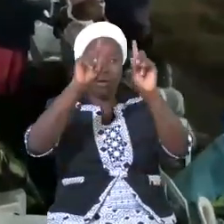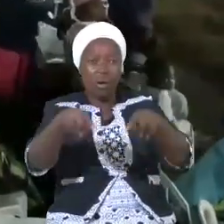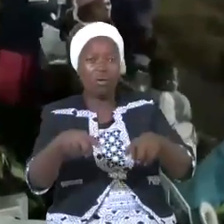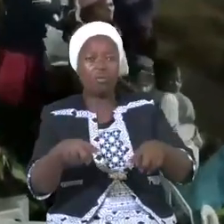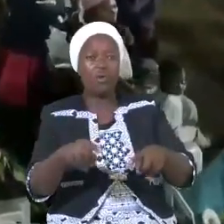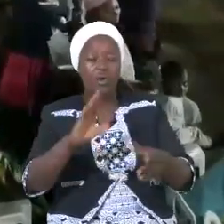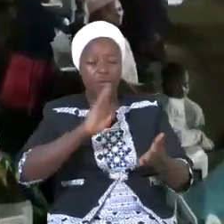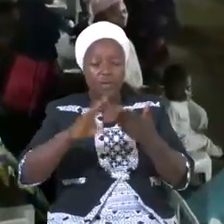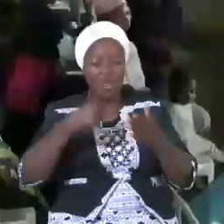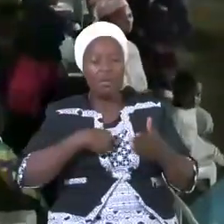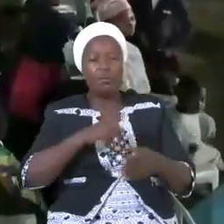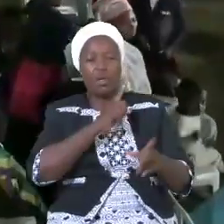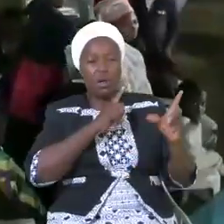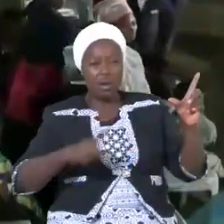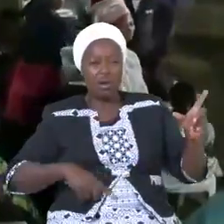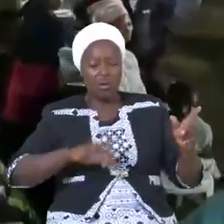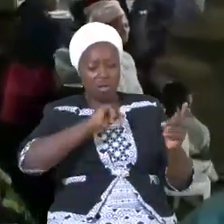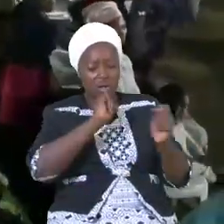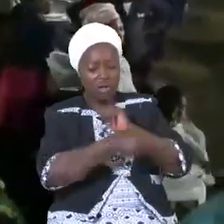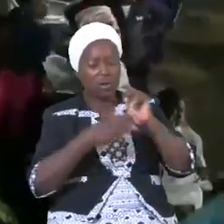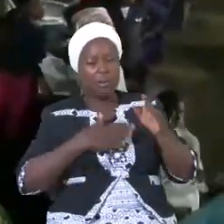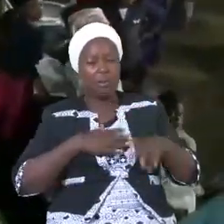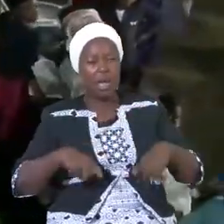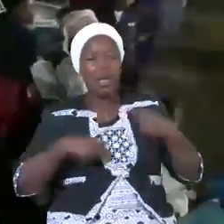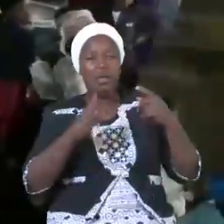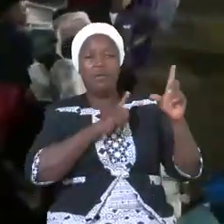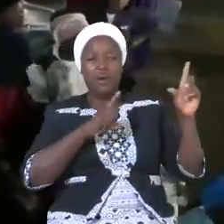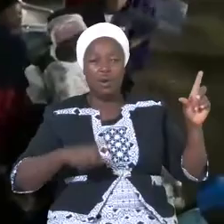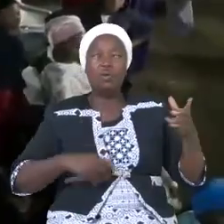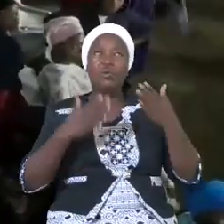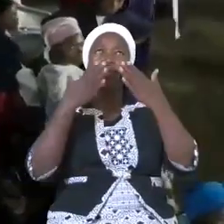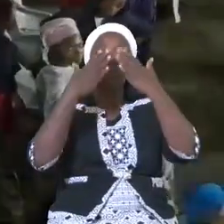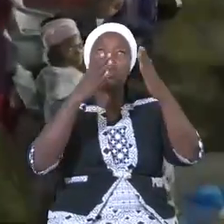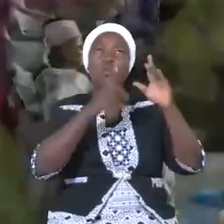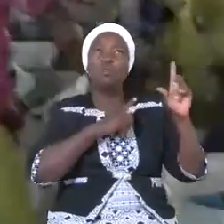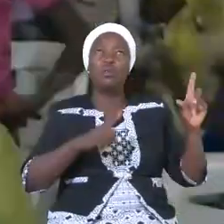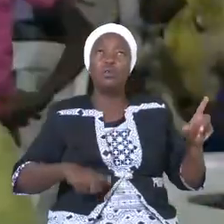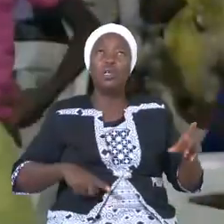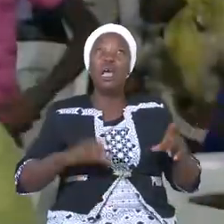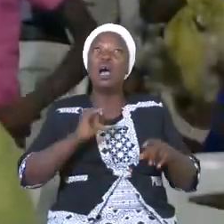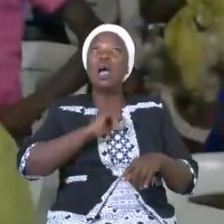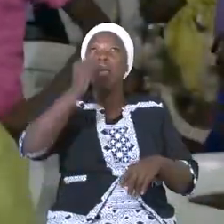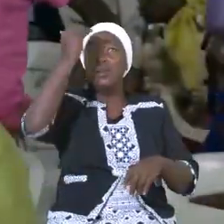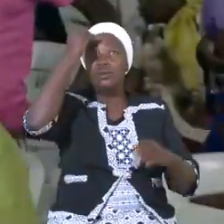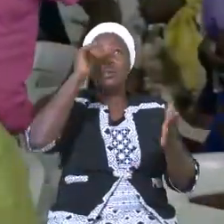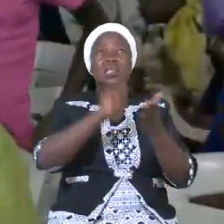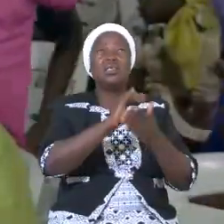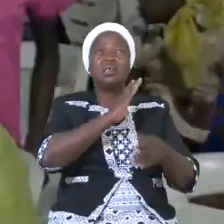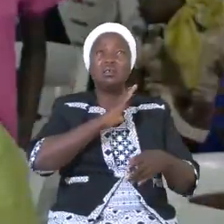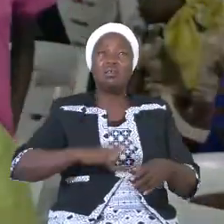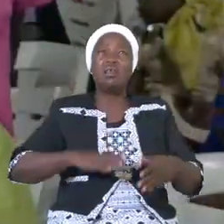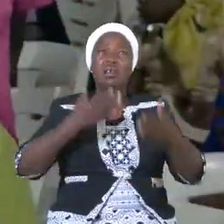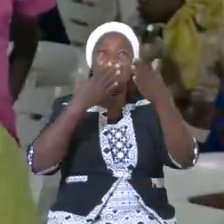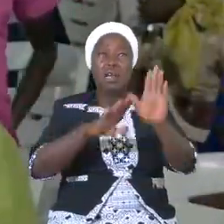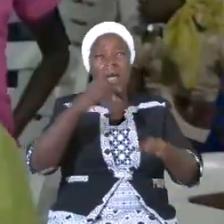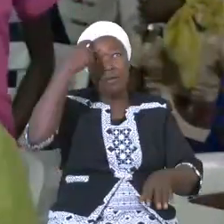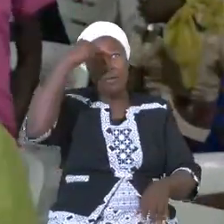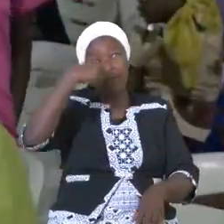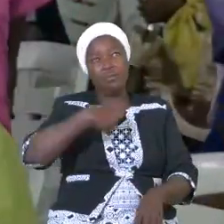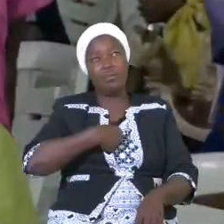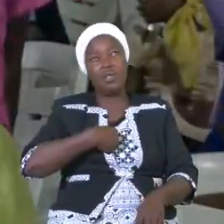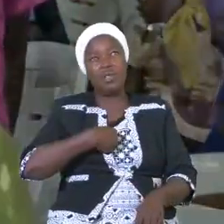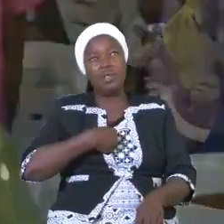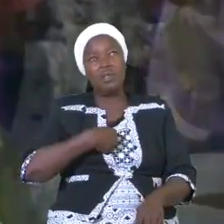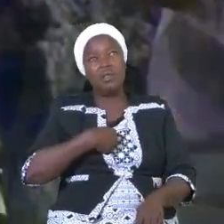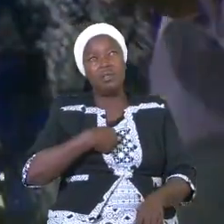transform my life lord thank you lord i know that christ died for me even